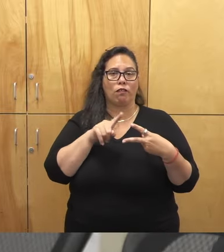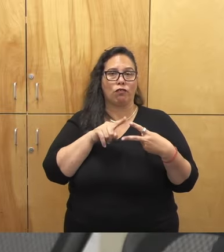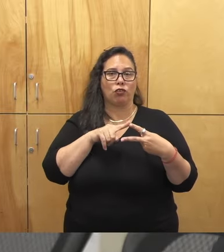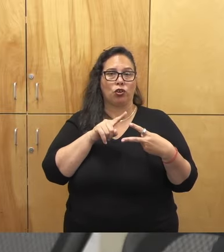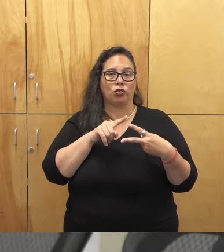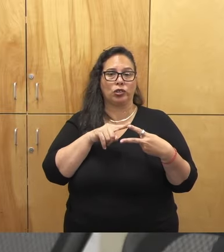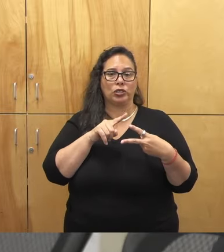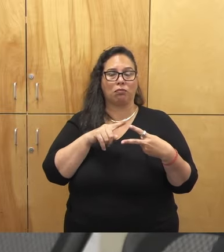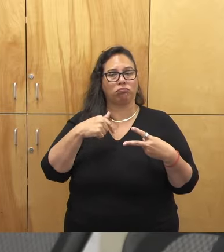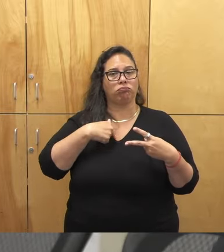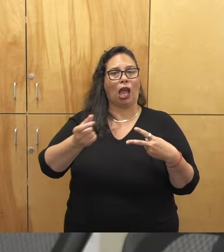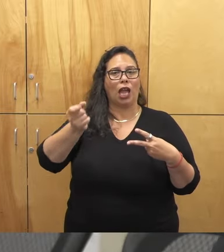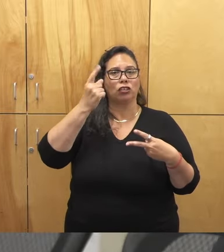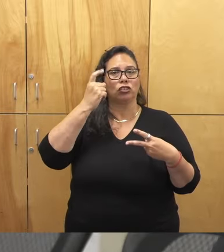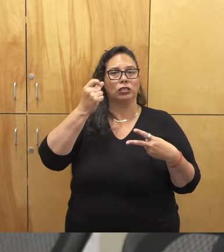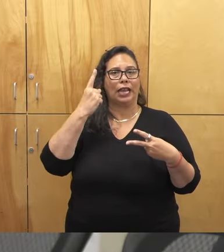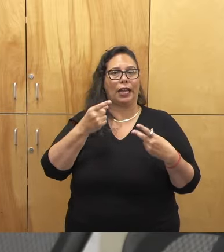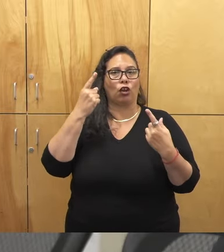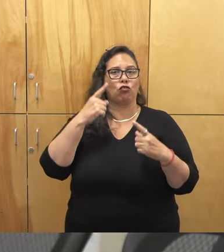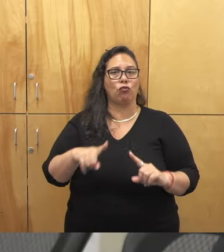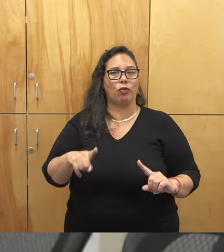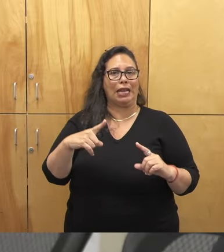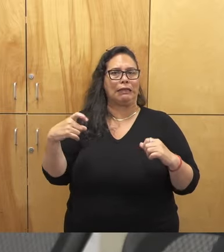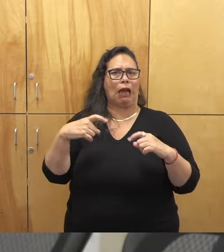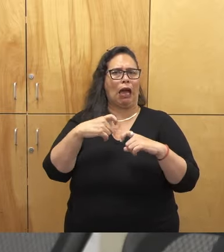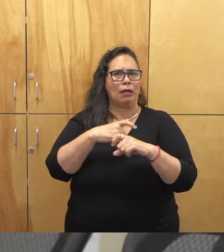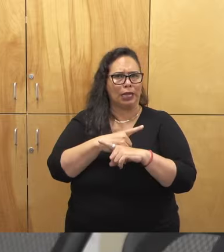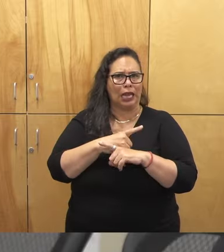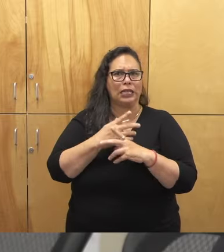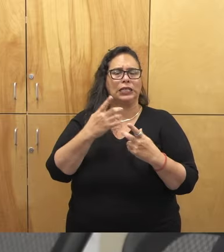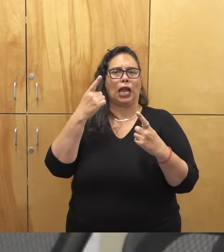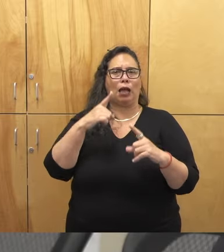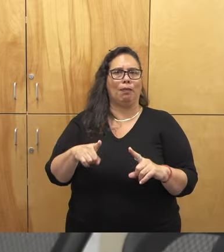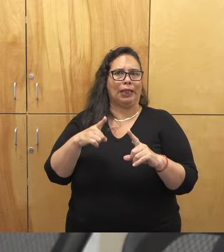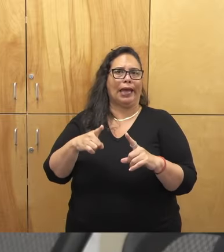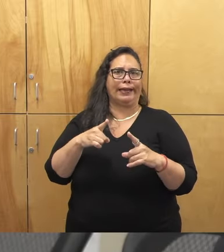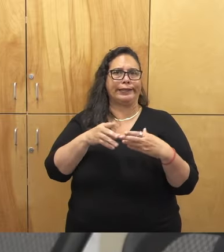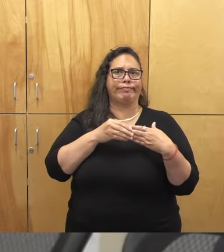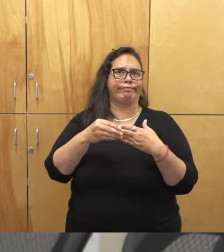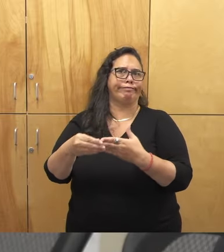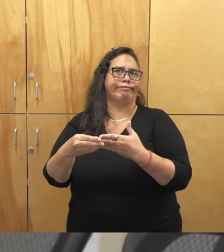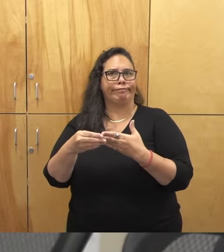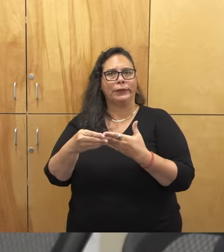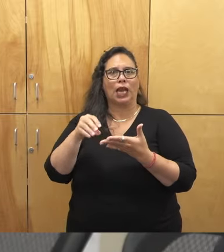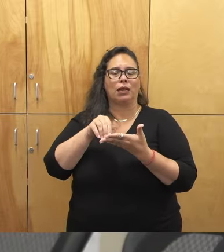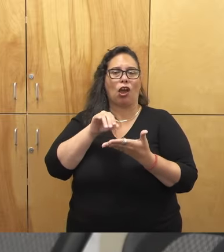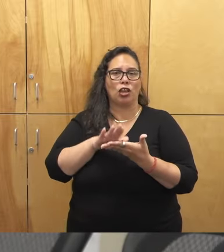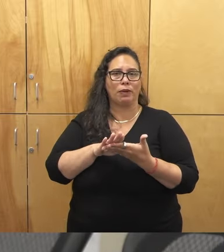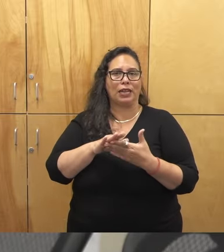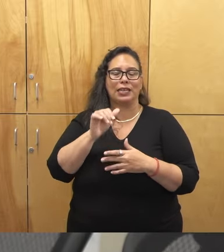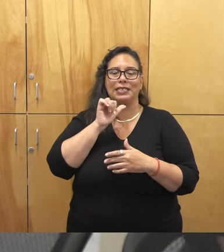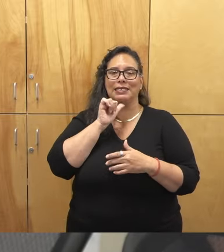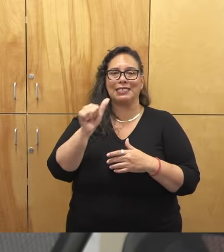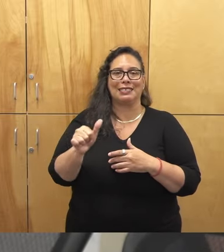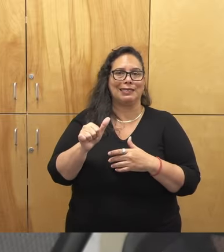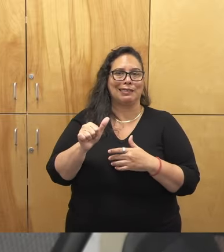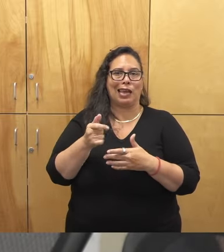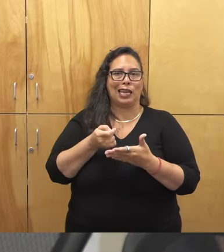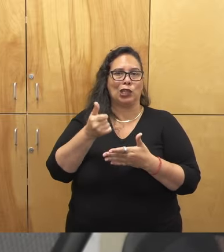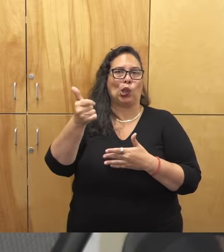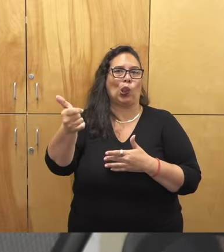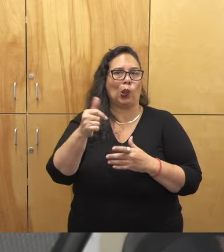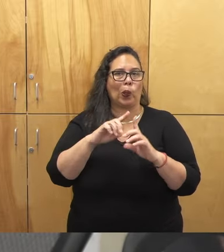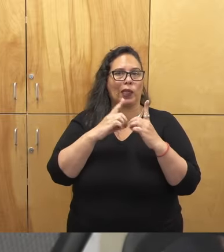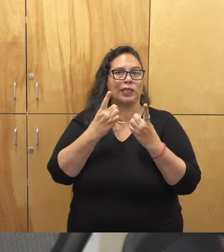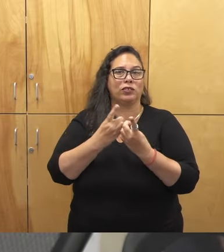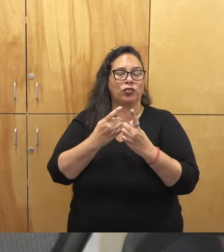while I understand and agree that it's a complex and compliance-driven document, it does not preclude the